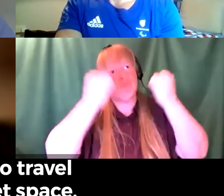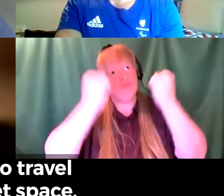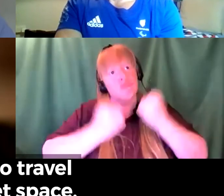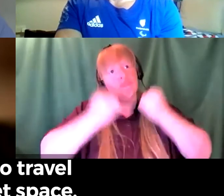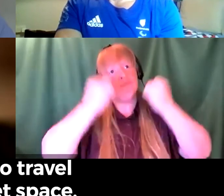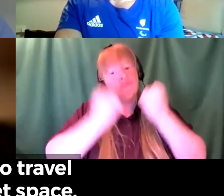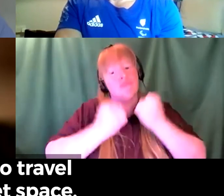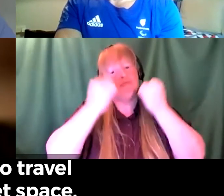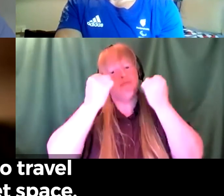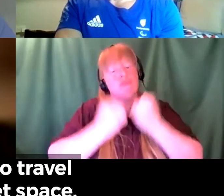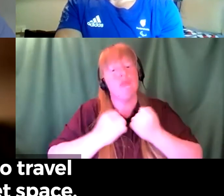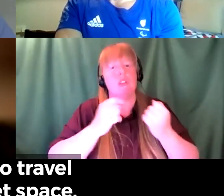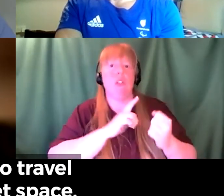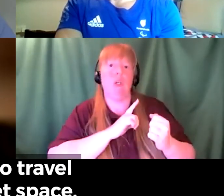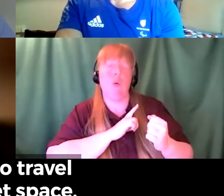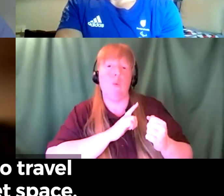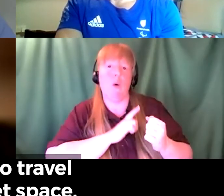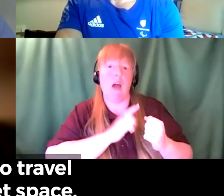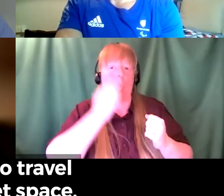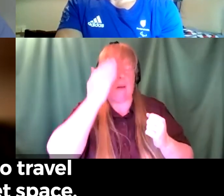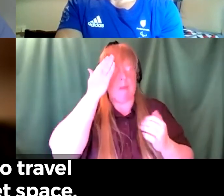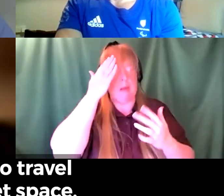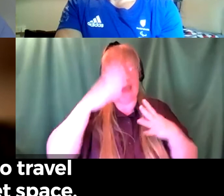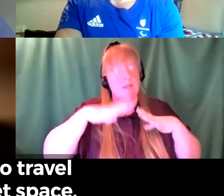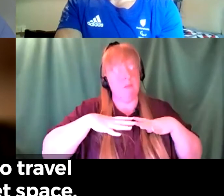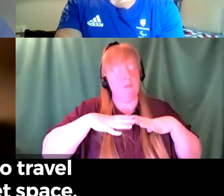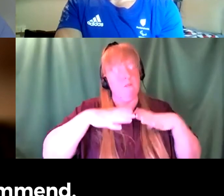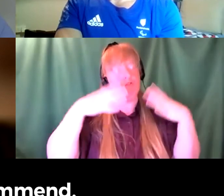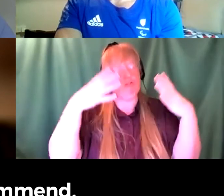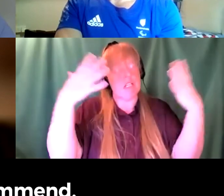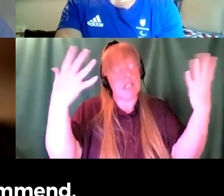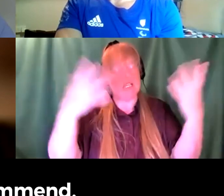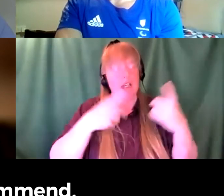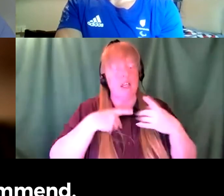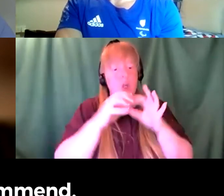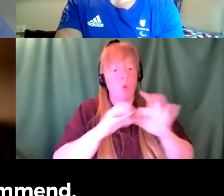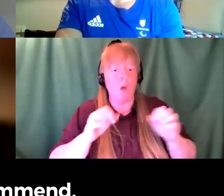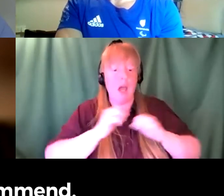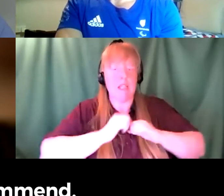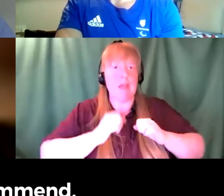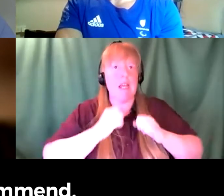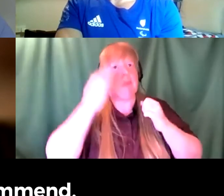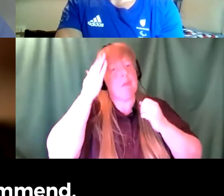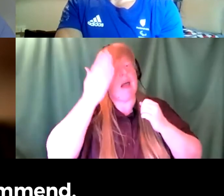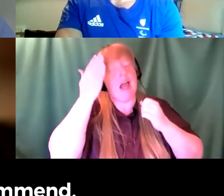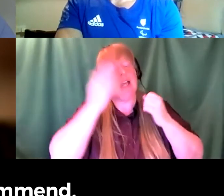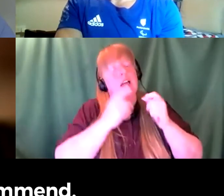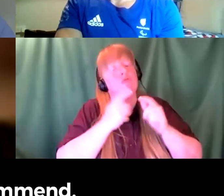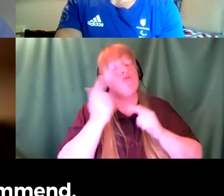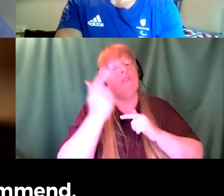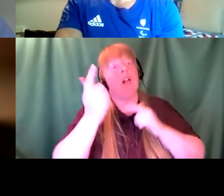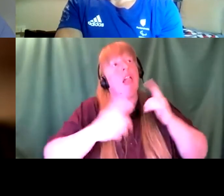my mind tends to travel and it tends to be more free in a quiet space. So quiet spaces I do